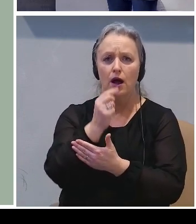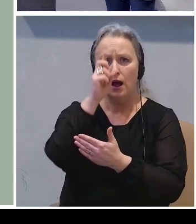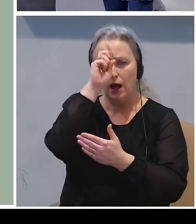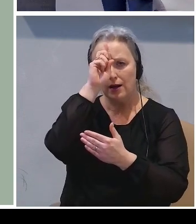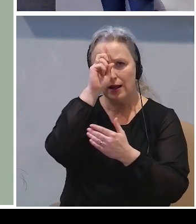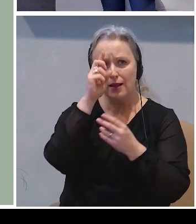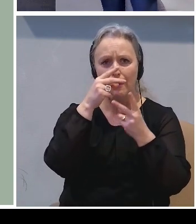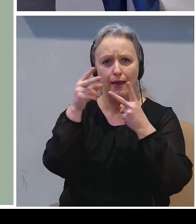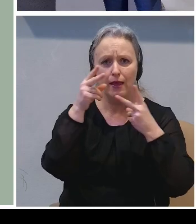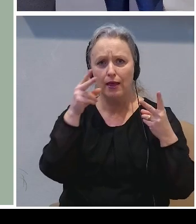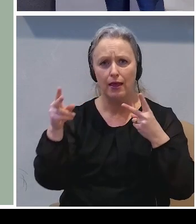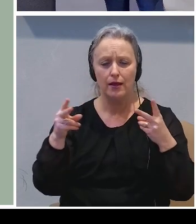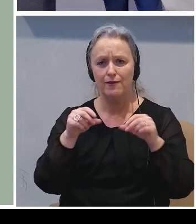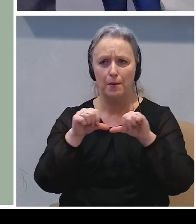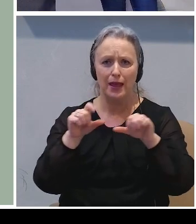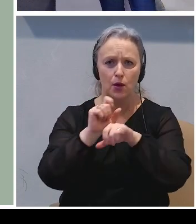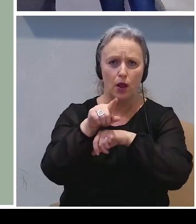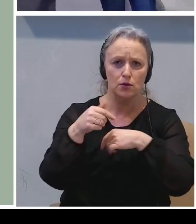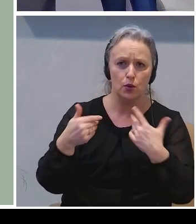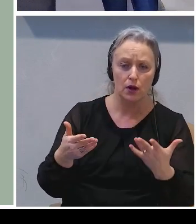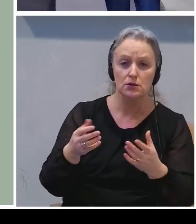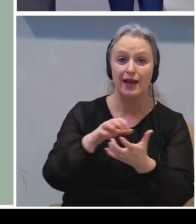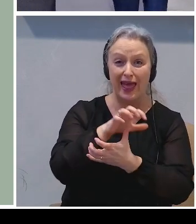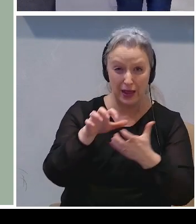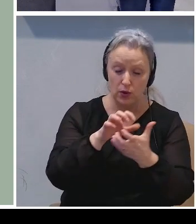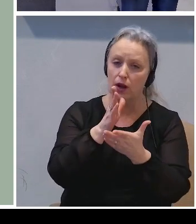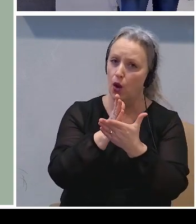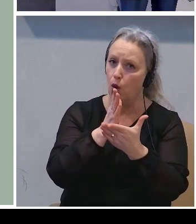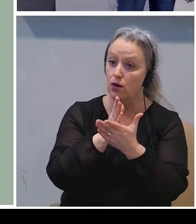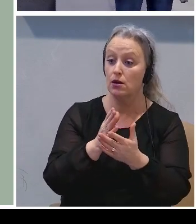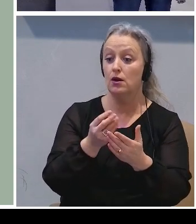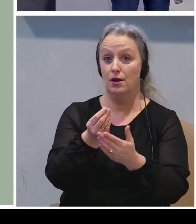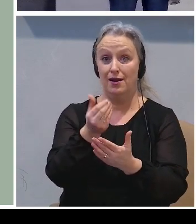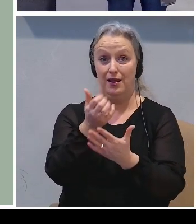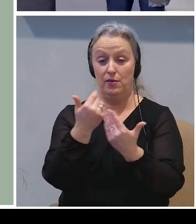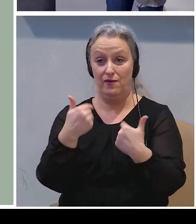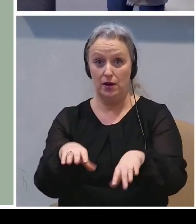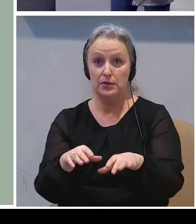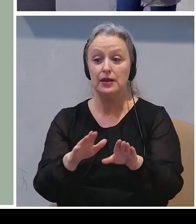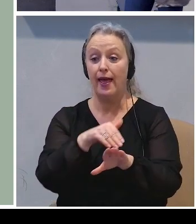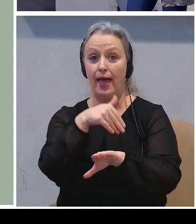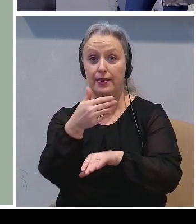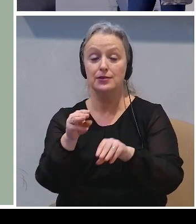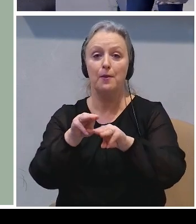and methodology, also to understand what are the regulatory and the ethical conditions to get the authorizations for the trial.